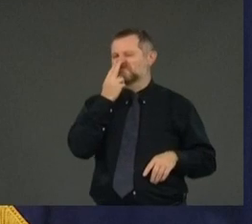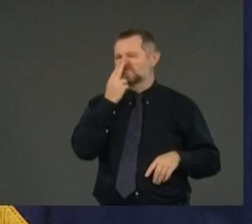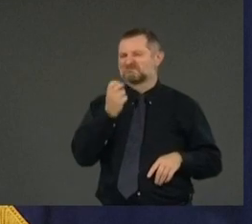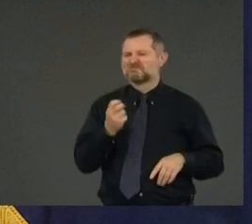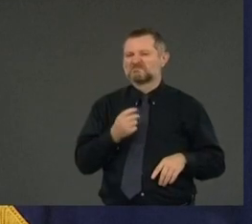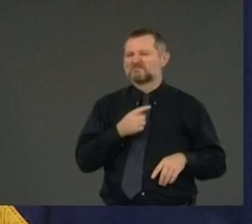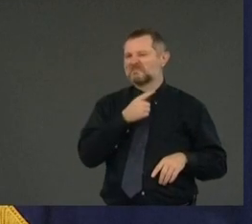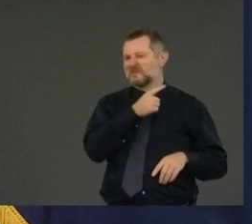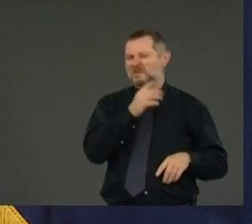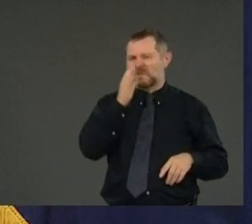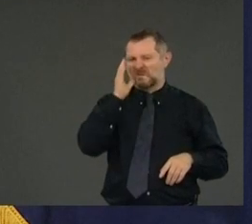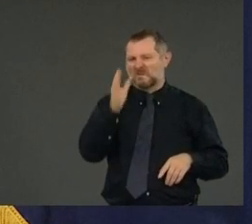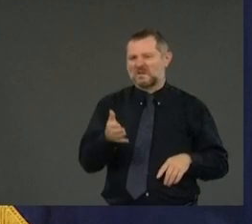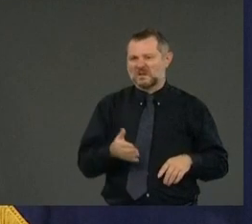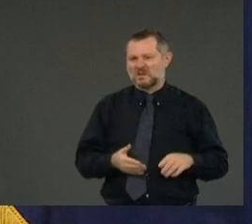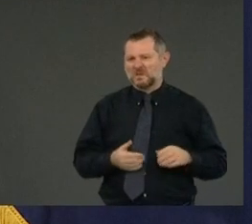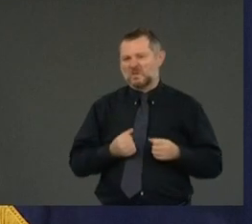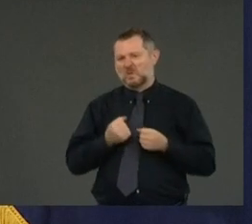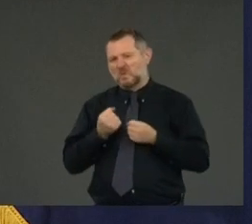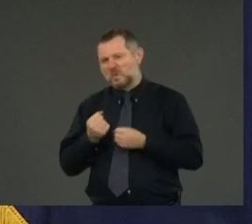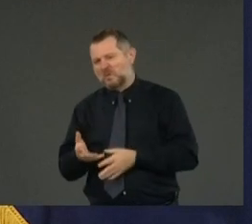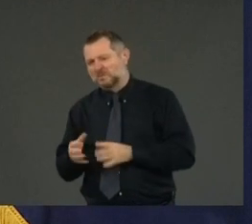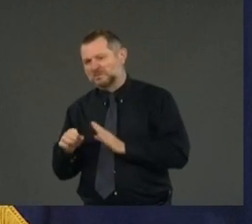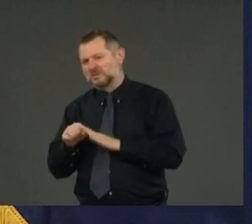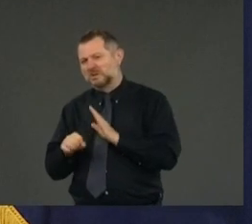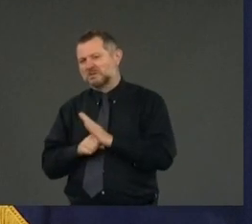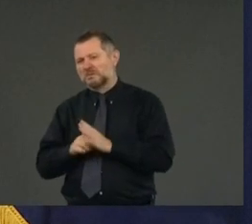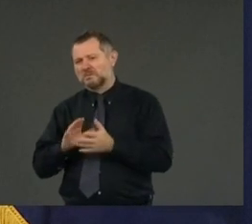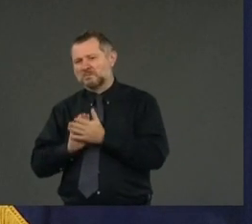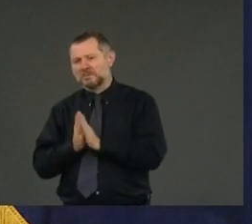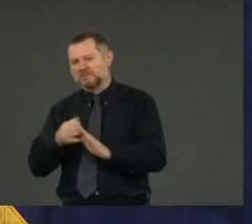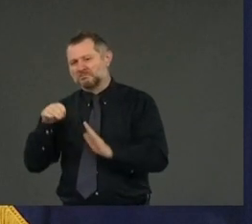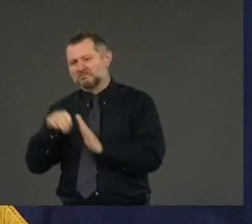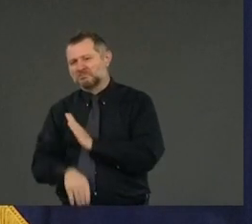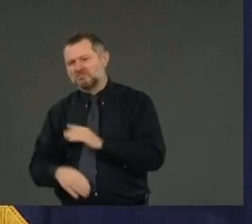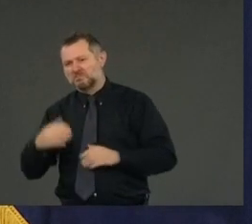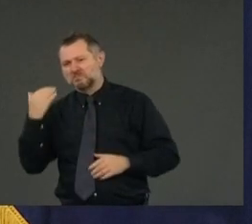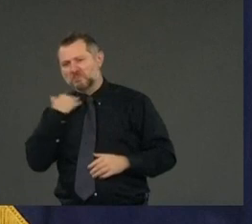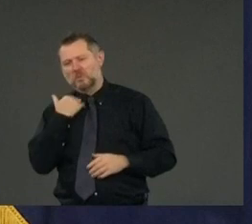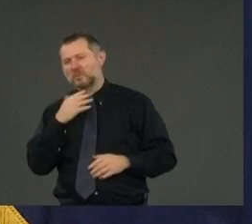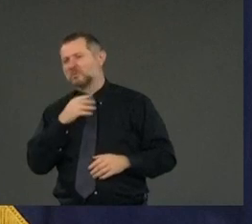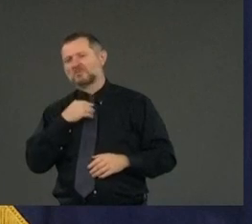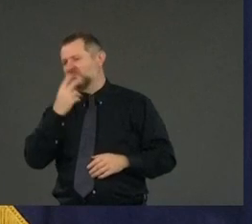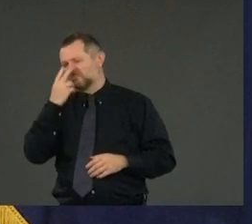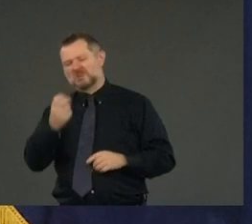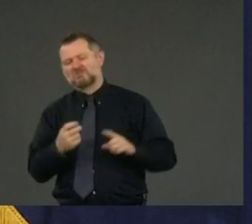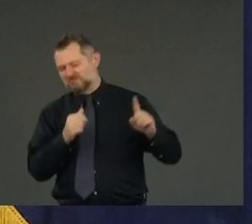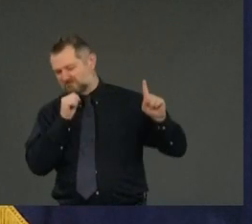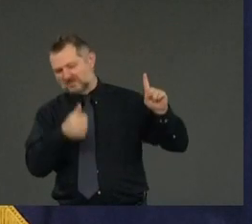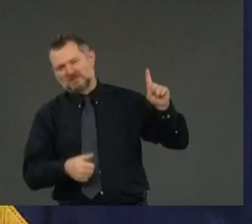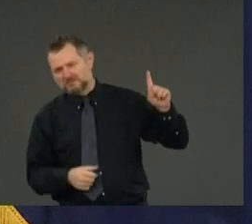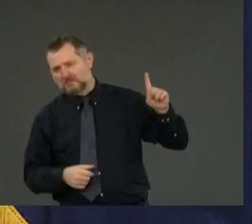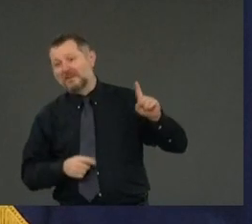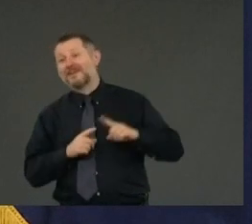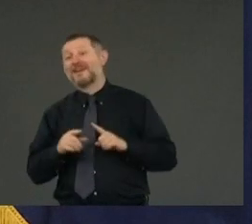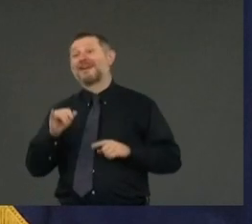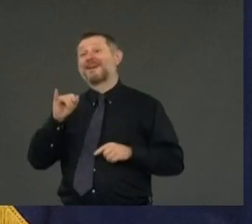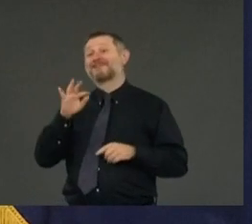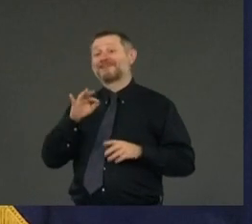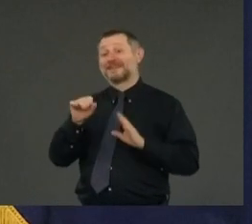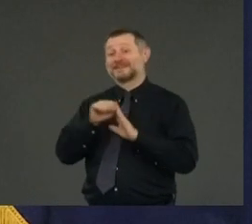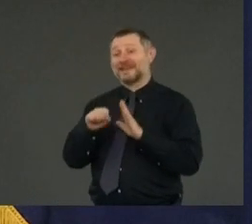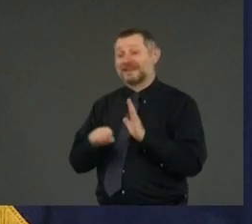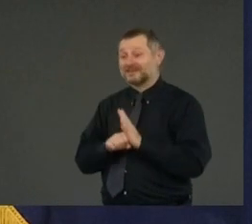states across the country, for the simple reason that it will tank the